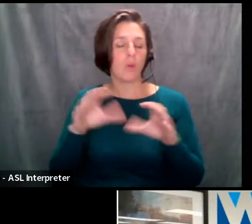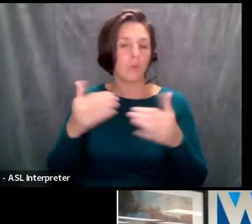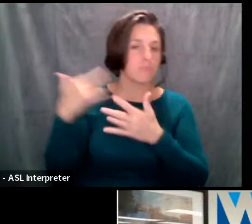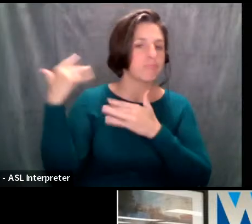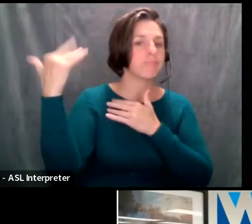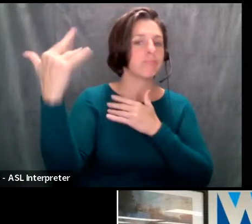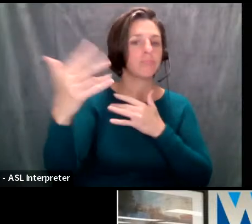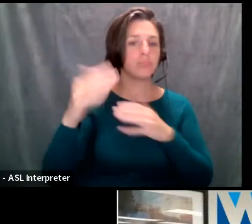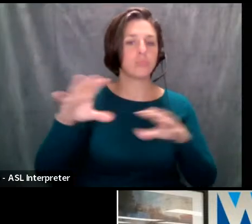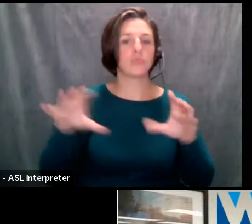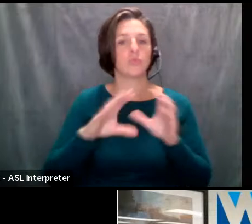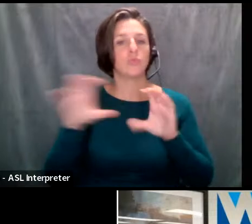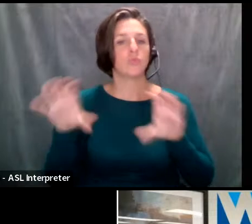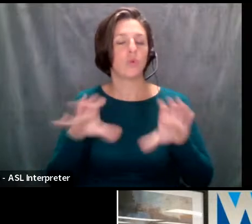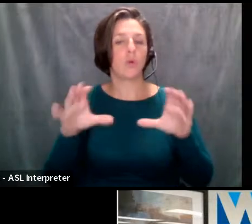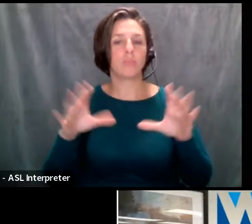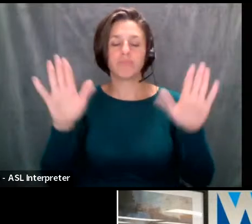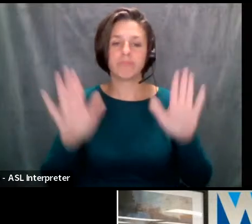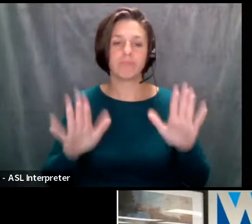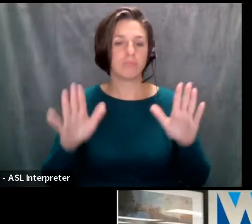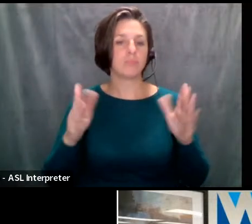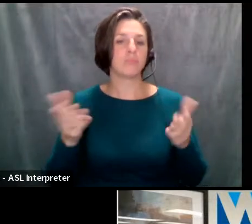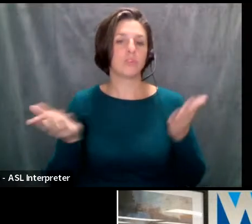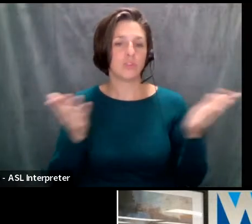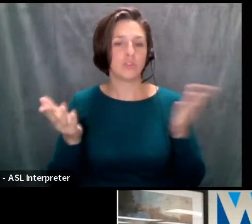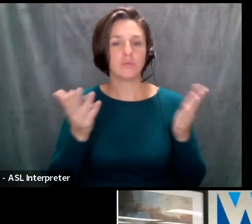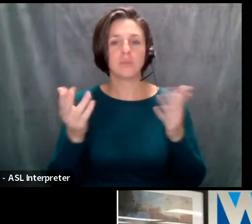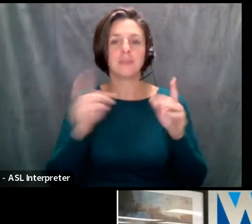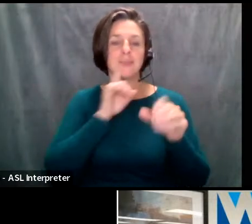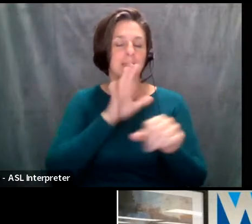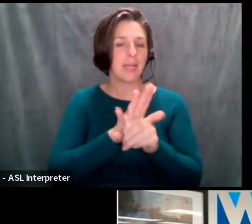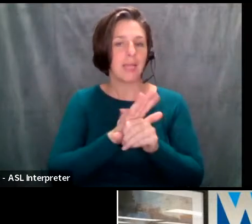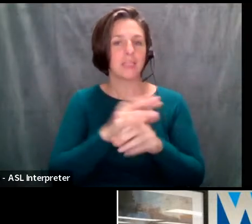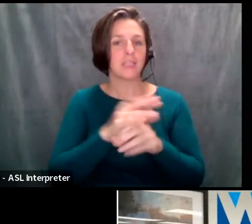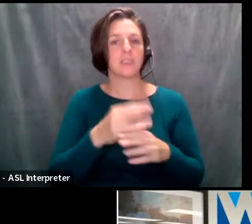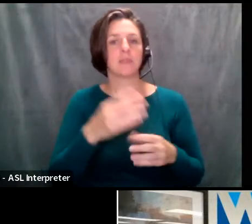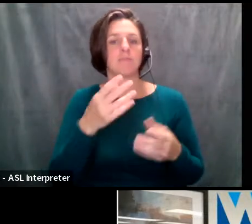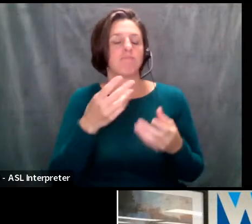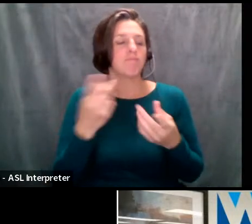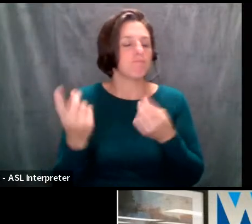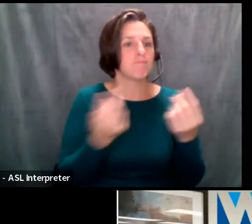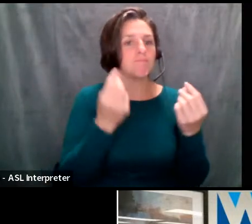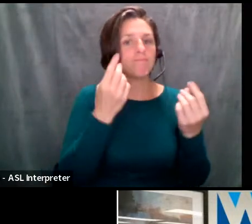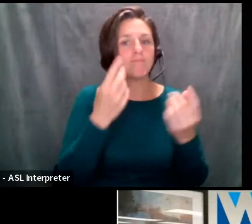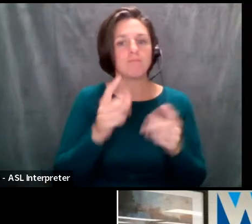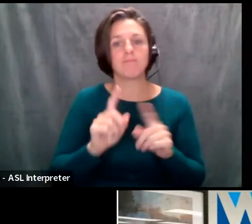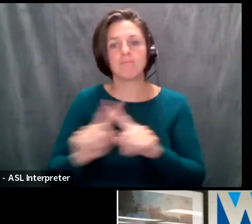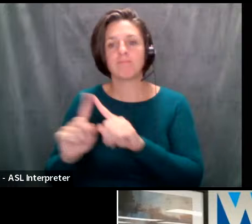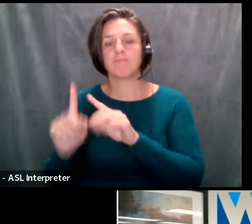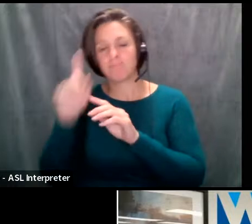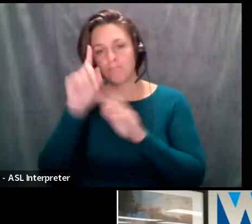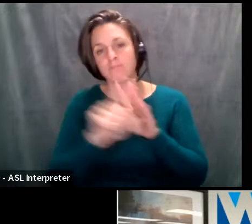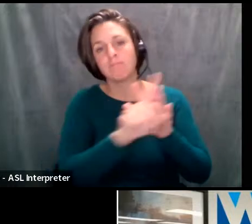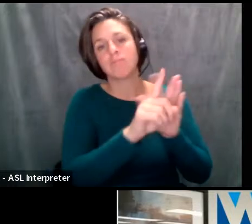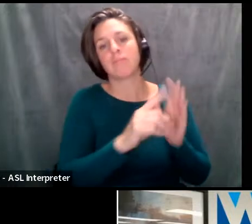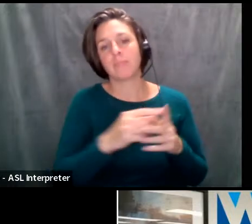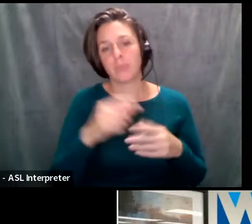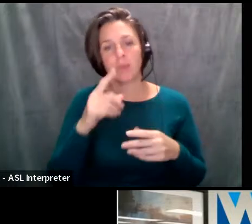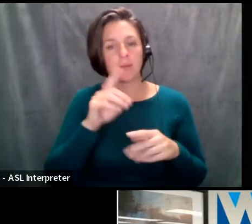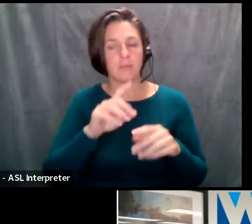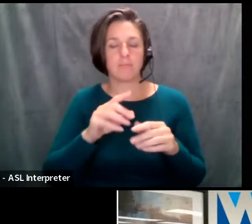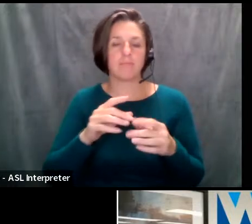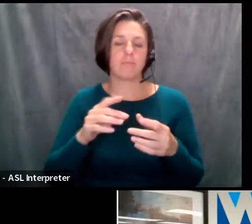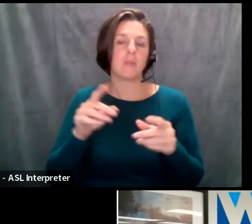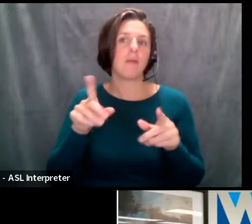service, dedication, and resourcefulness, among many other positive qualities. This was truly a highlight of my month, and I want